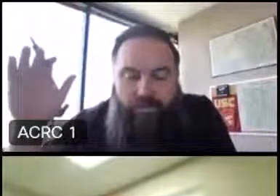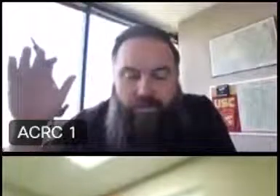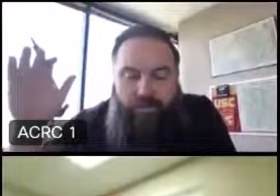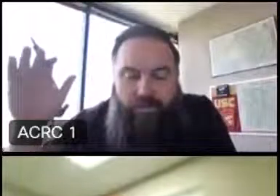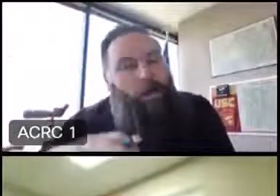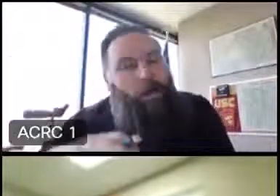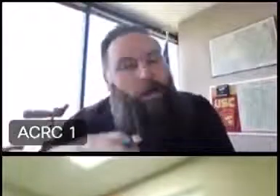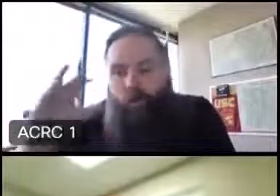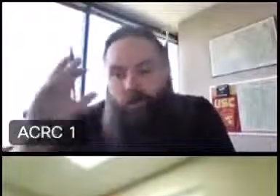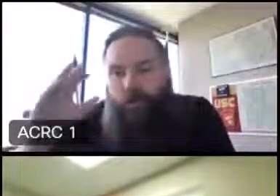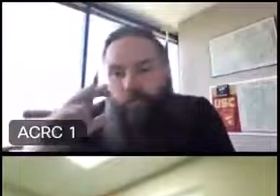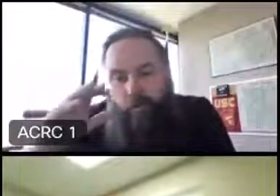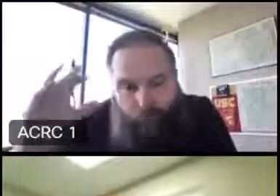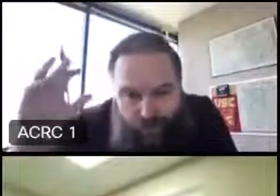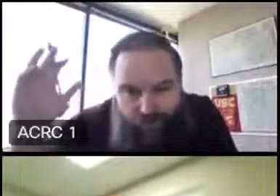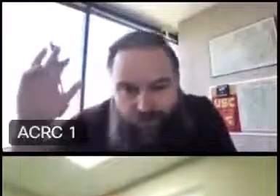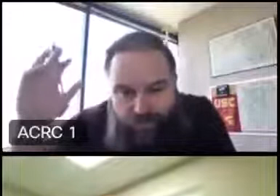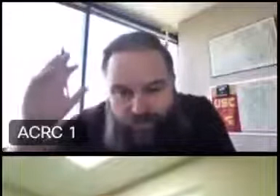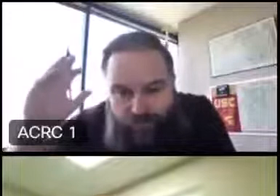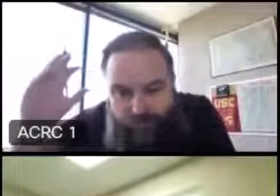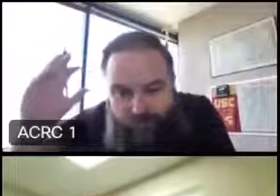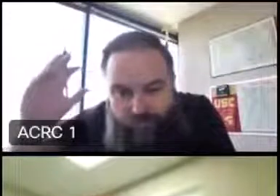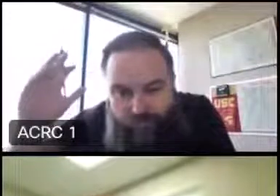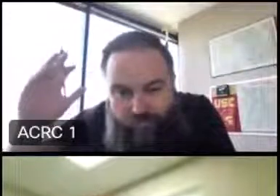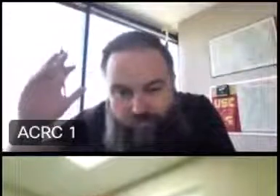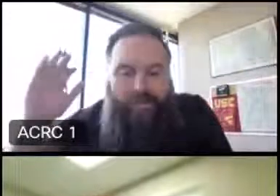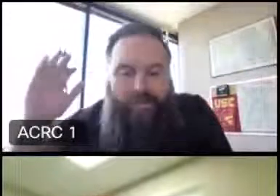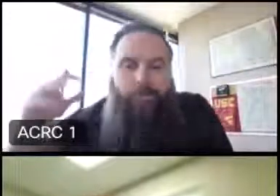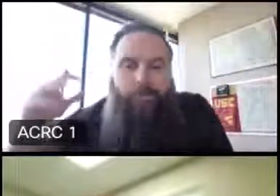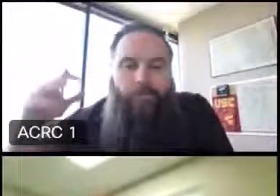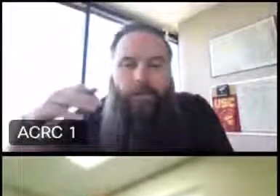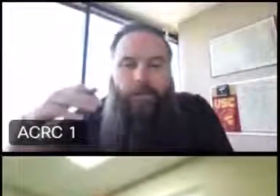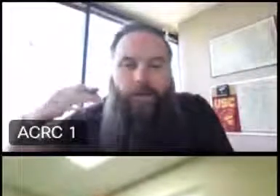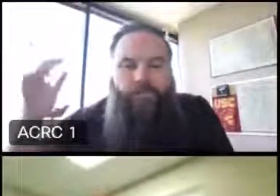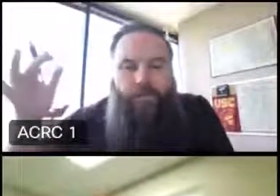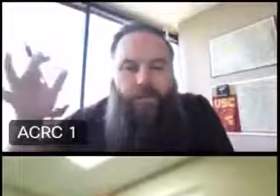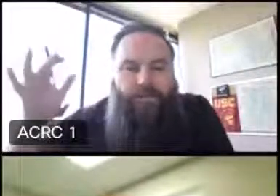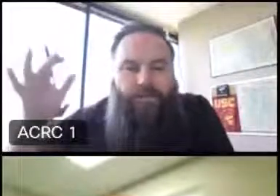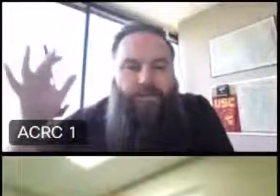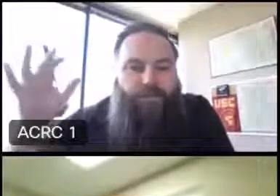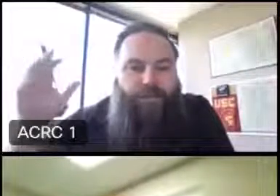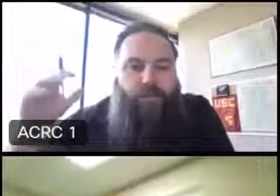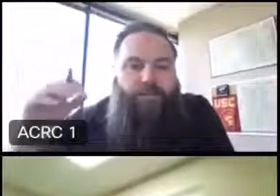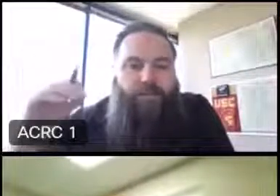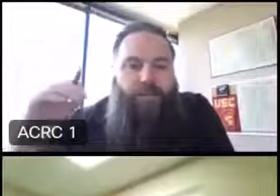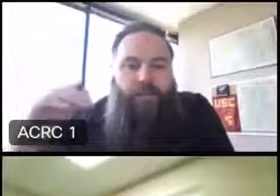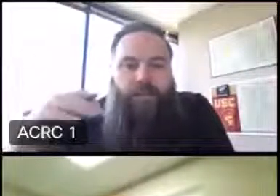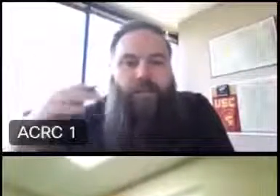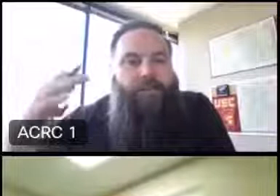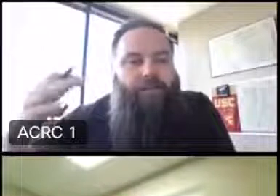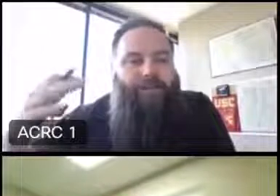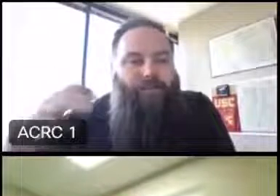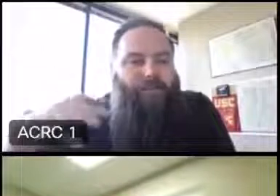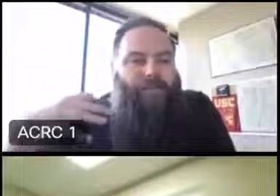individuals, possibly to overcome workforce challenges that they're facing. But that was one of the things that we discussed, that